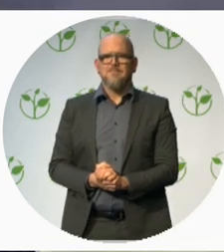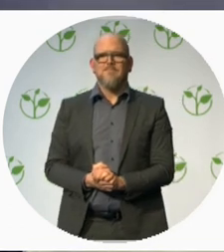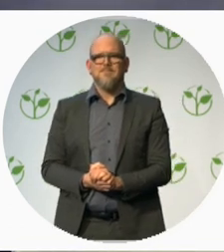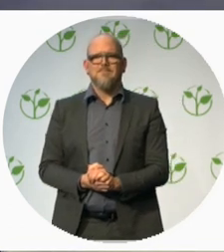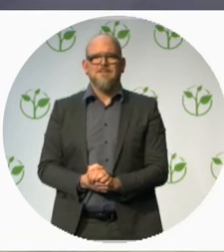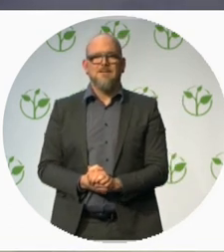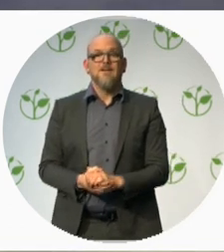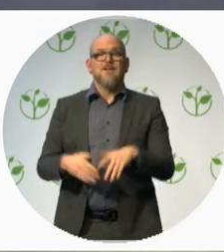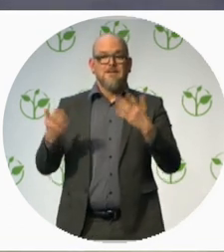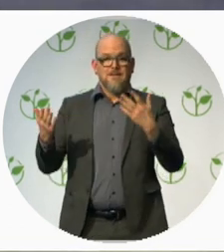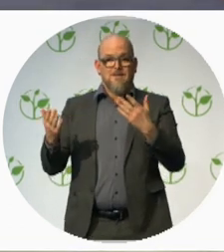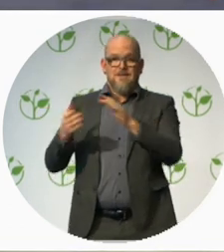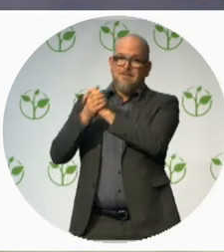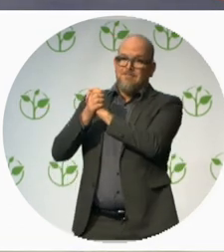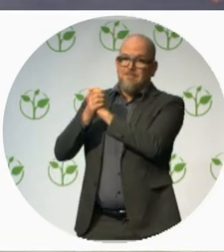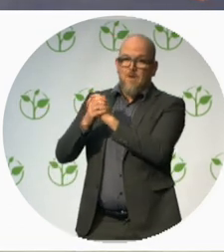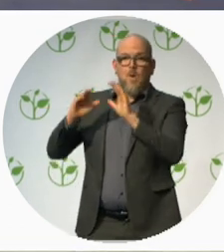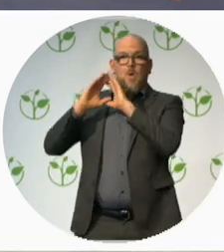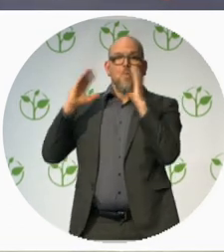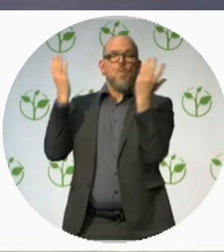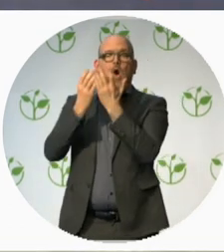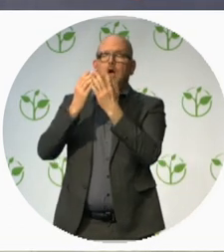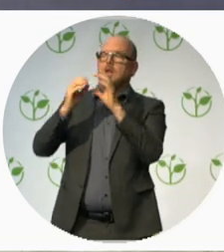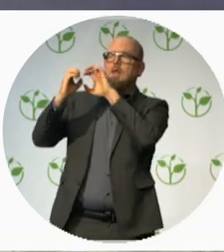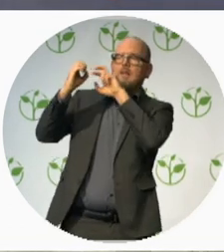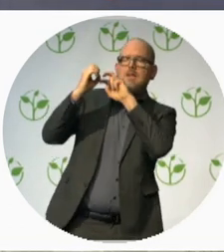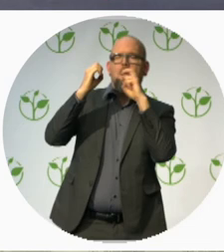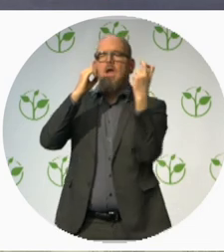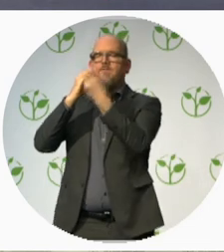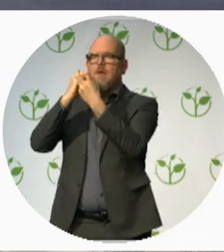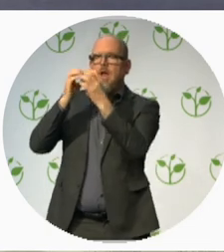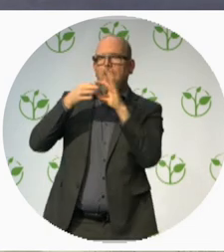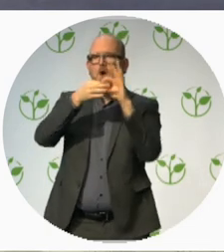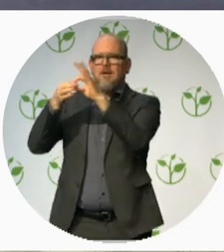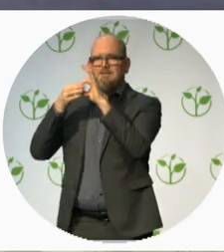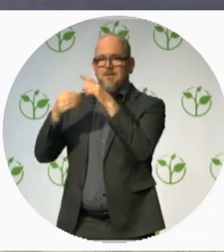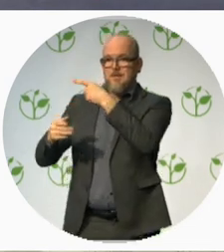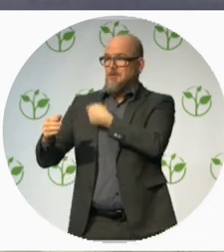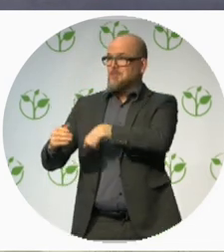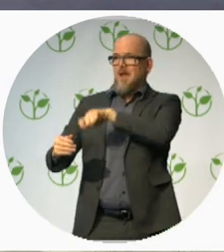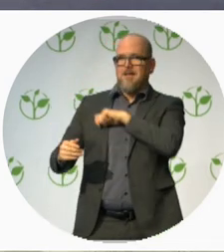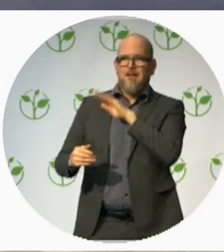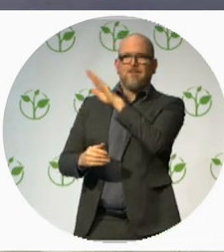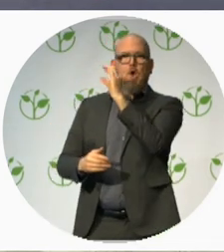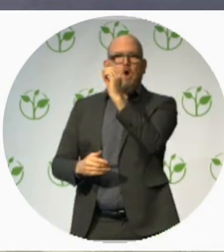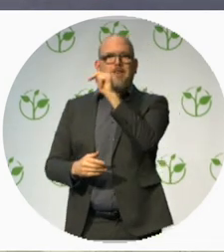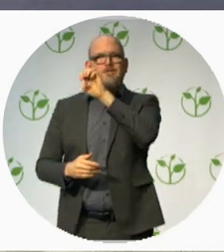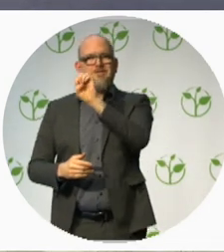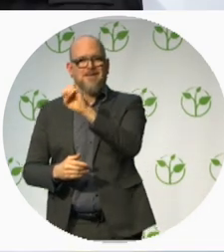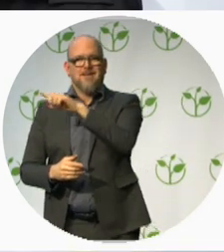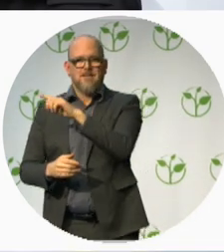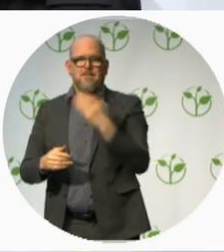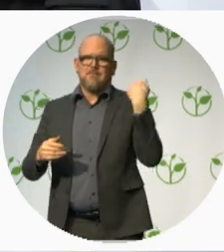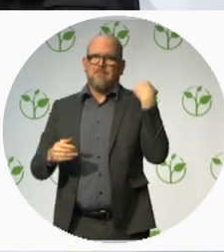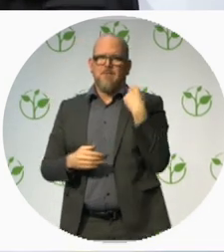Congratulations to the World Tourism Organization and Fundación ONCE from Spain. Since 2016, Fundación ONCE and the